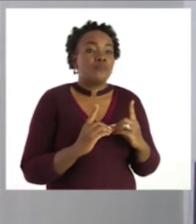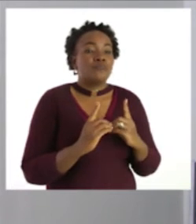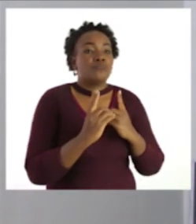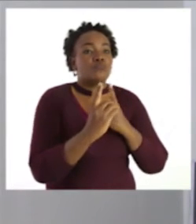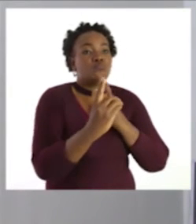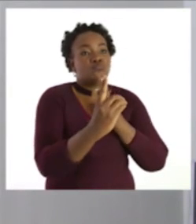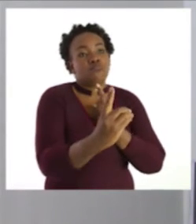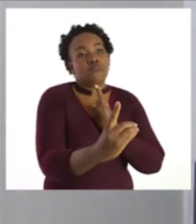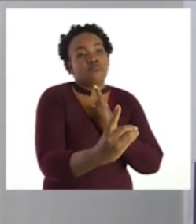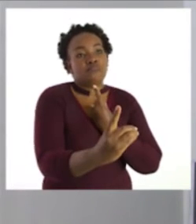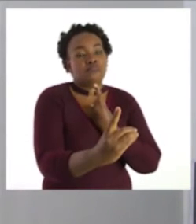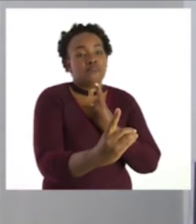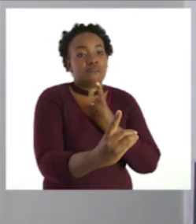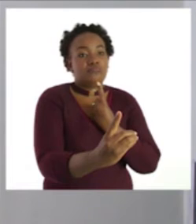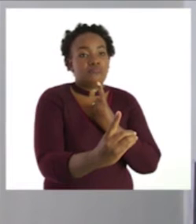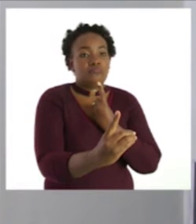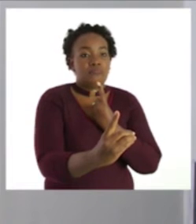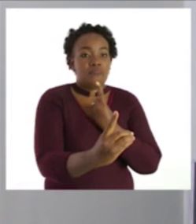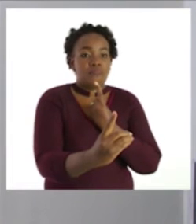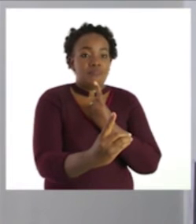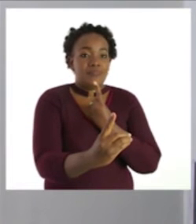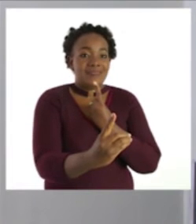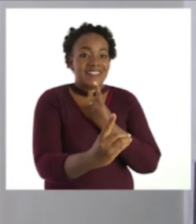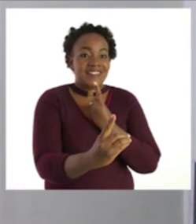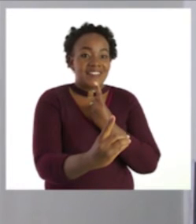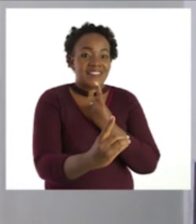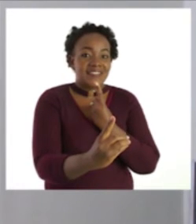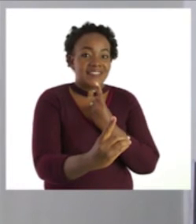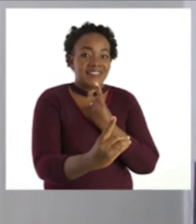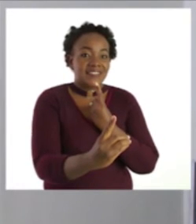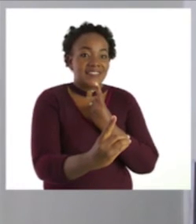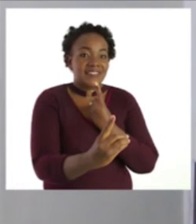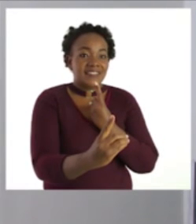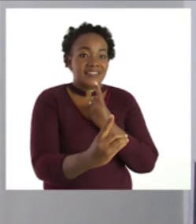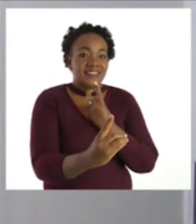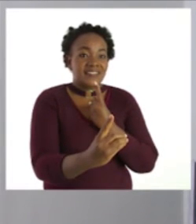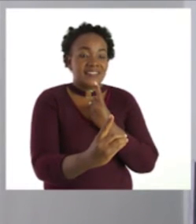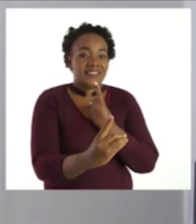And we do it in front as well.